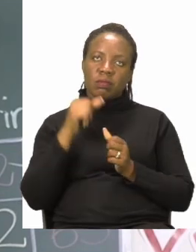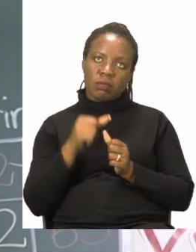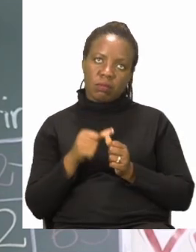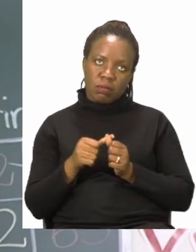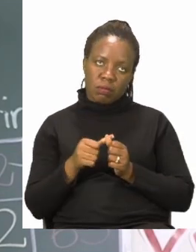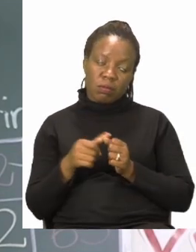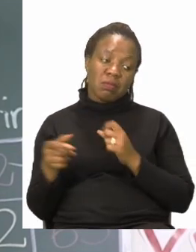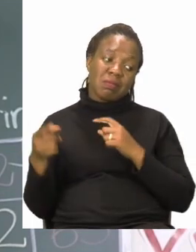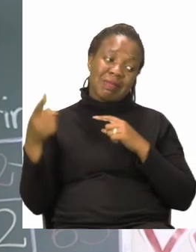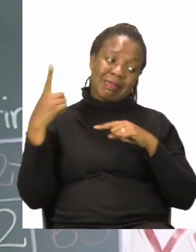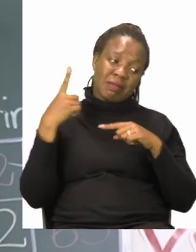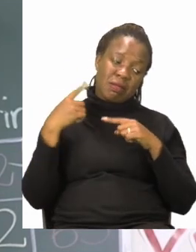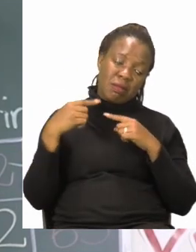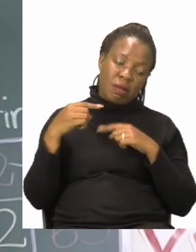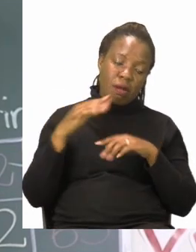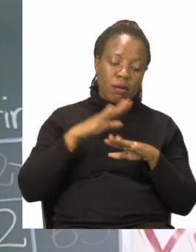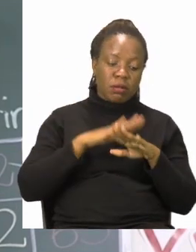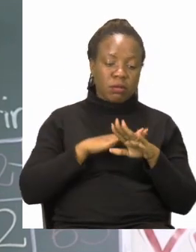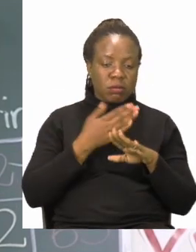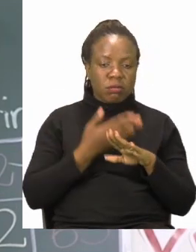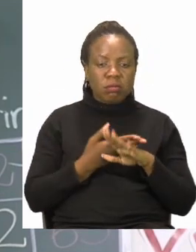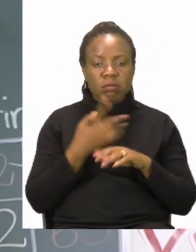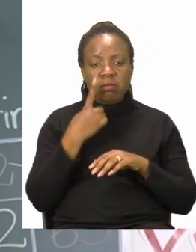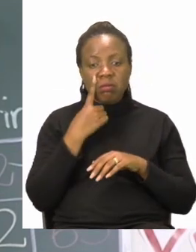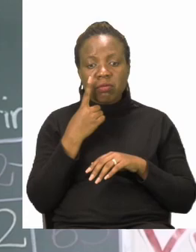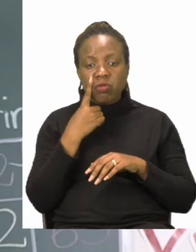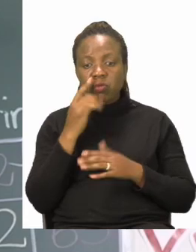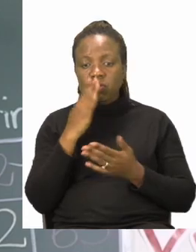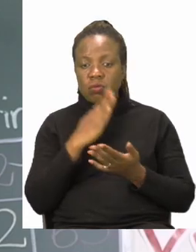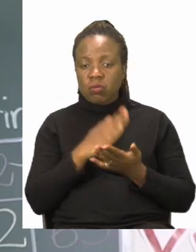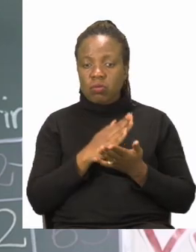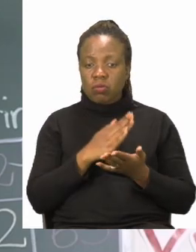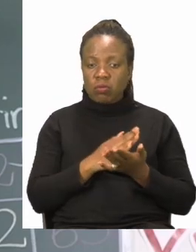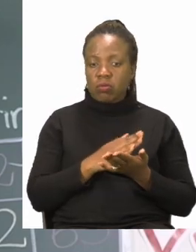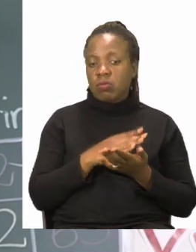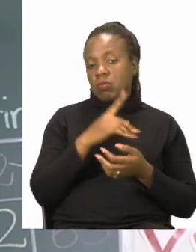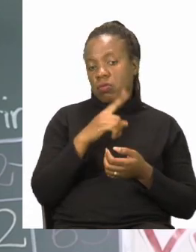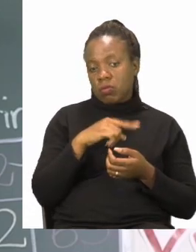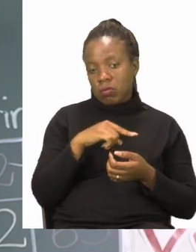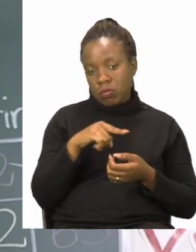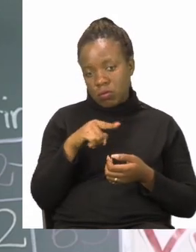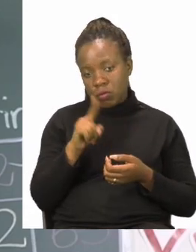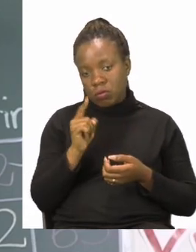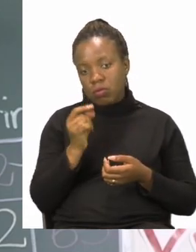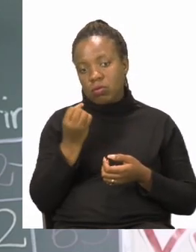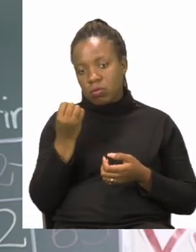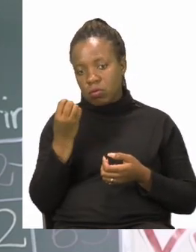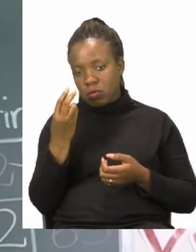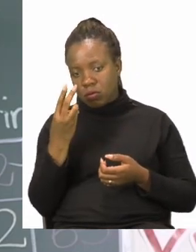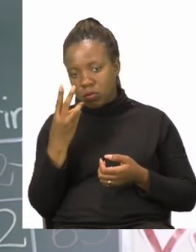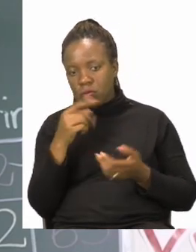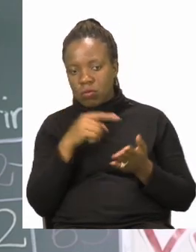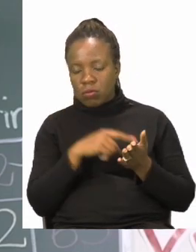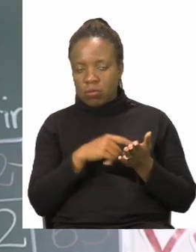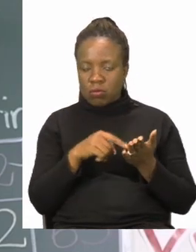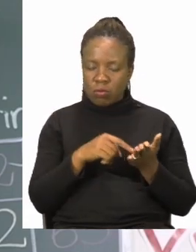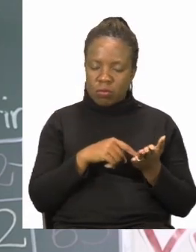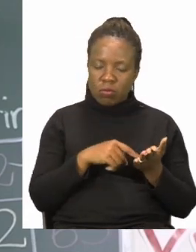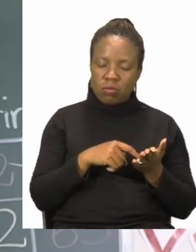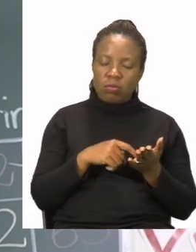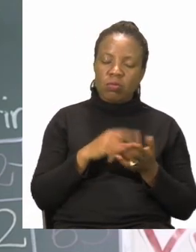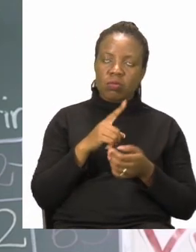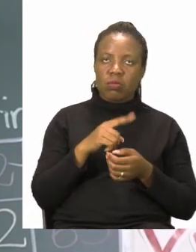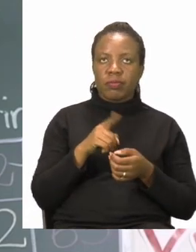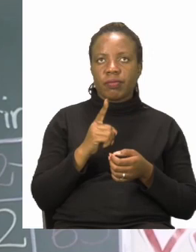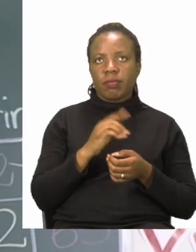the example to just make sure if you have done your calculations correctly.